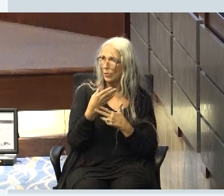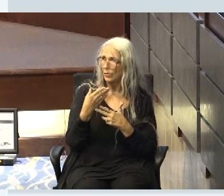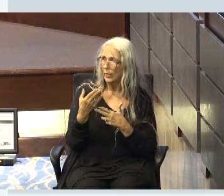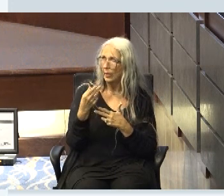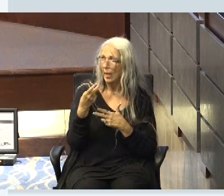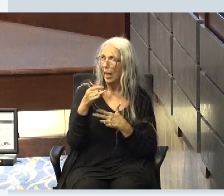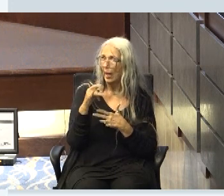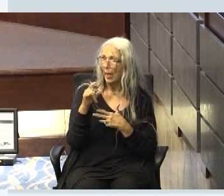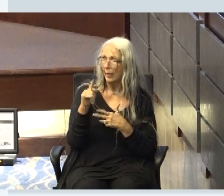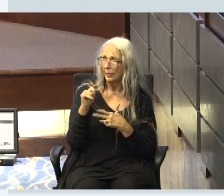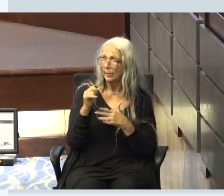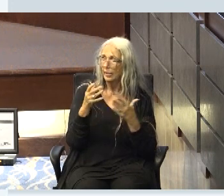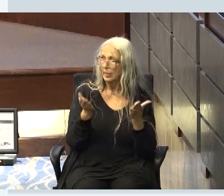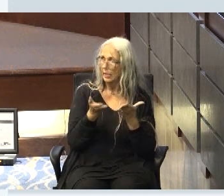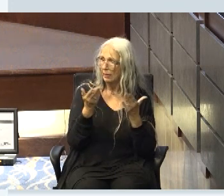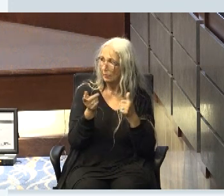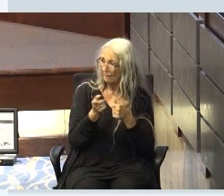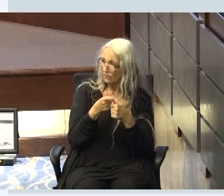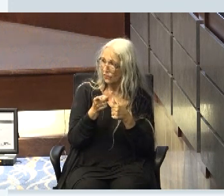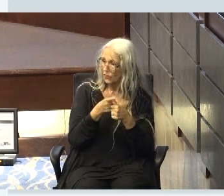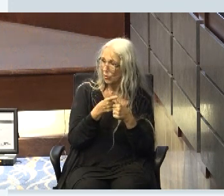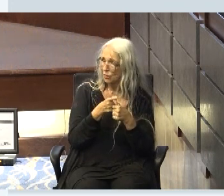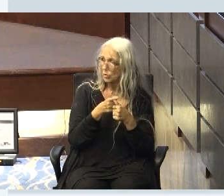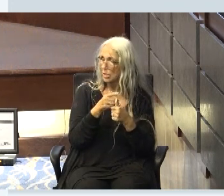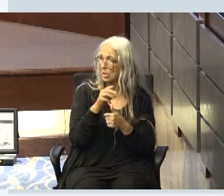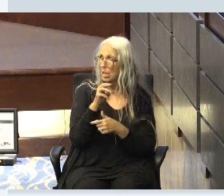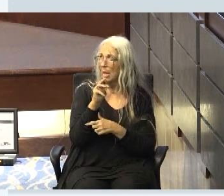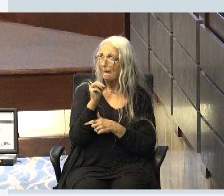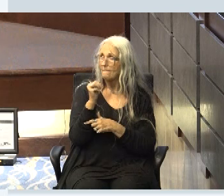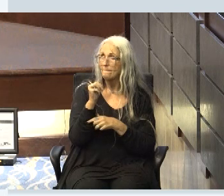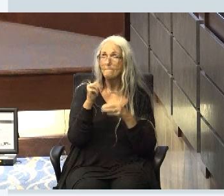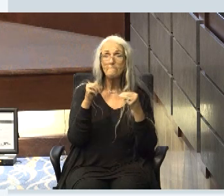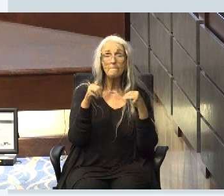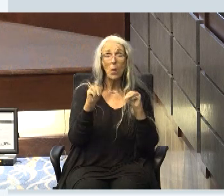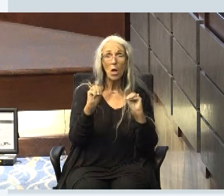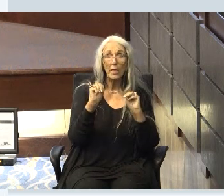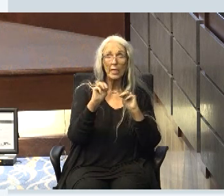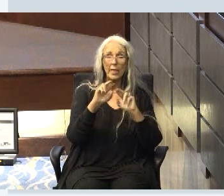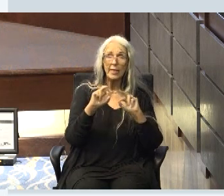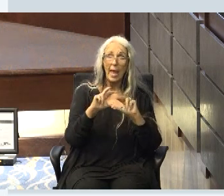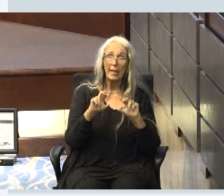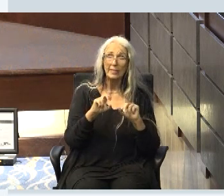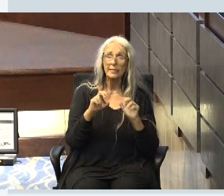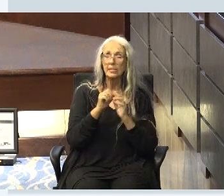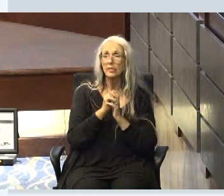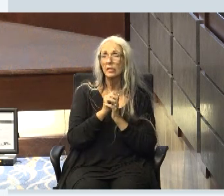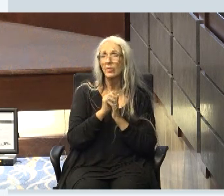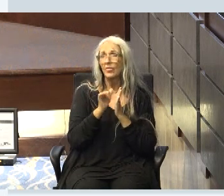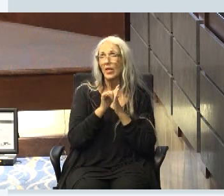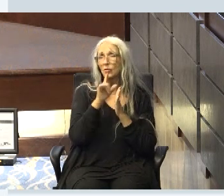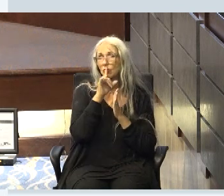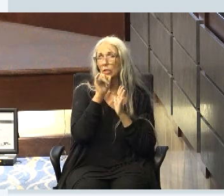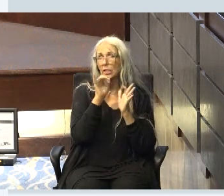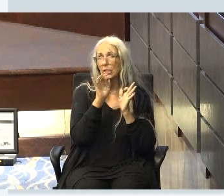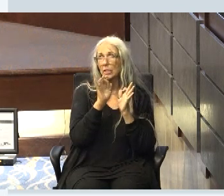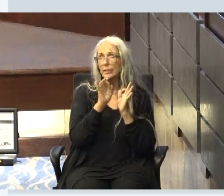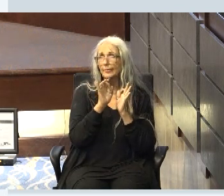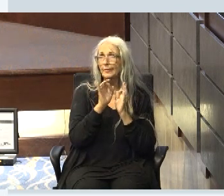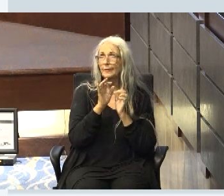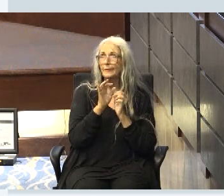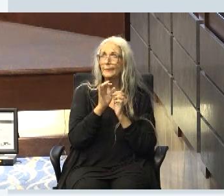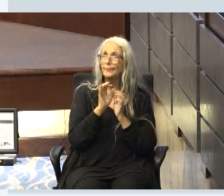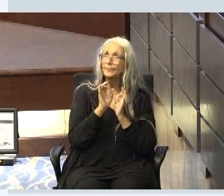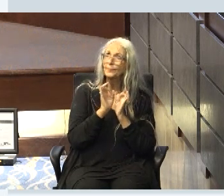highlight here. The first one is a market analysis. The market analysis of those key public